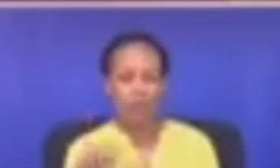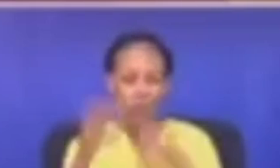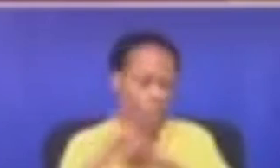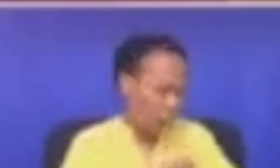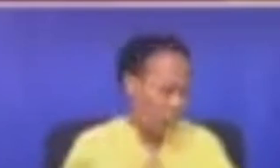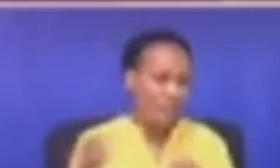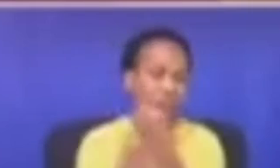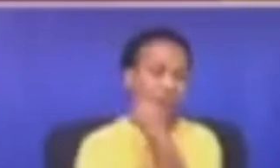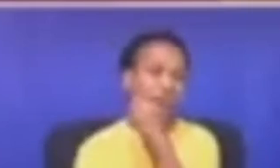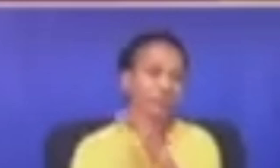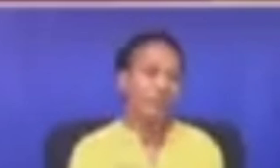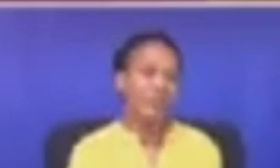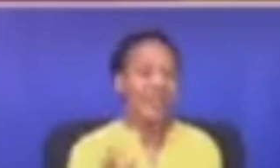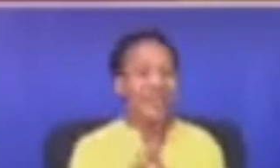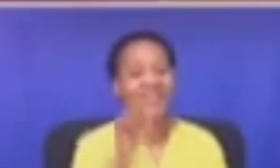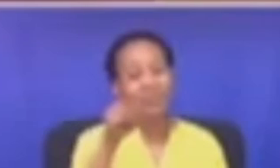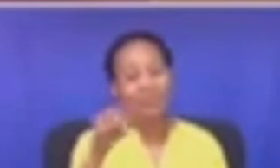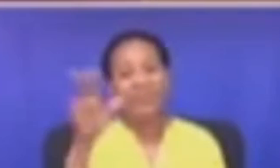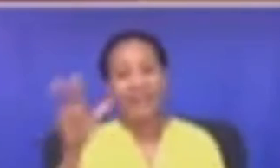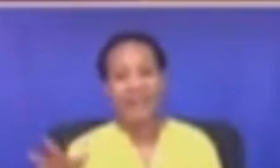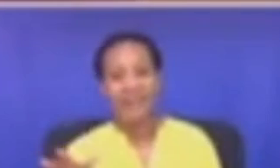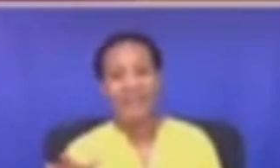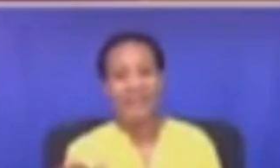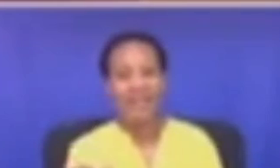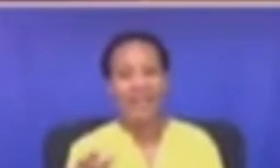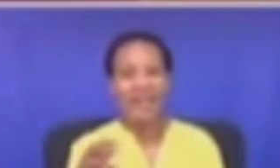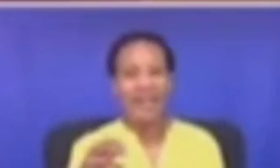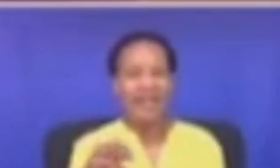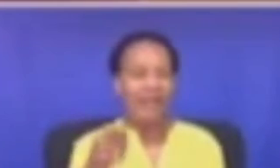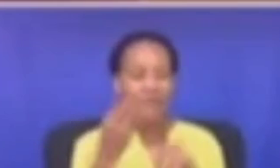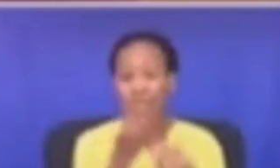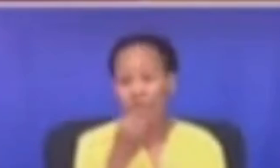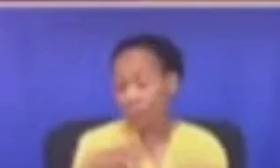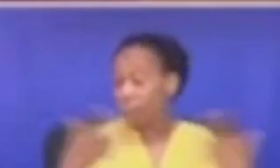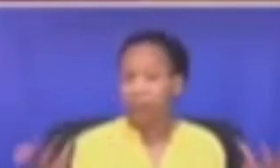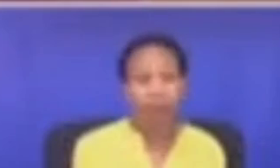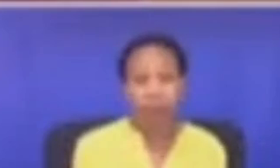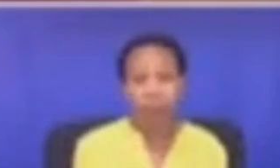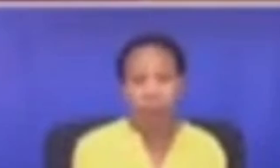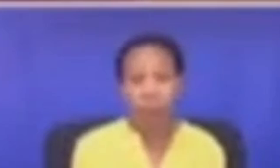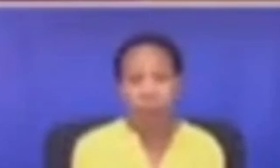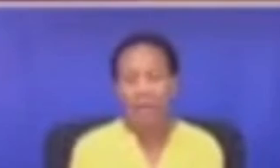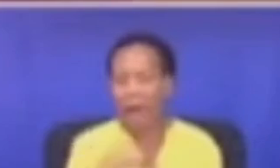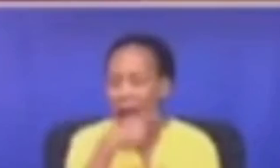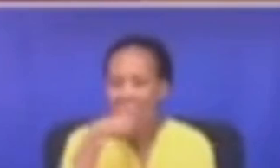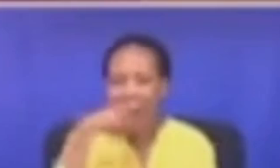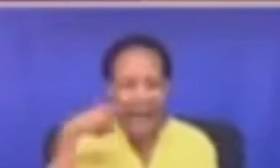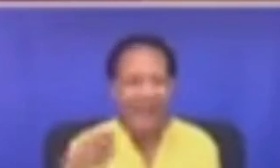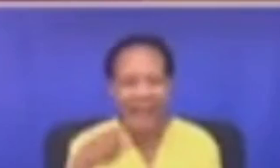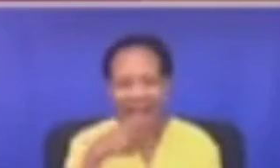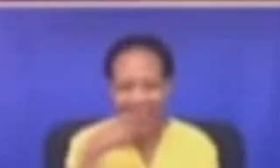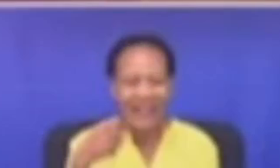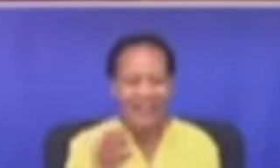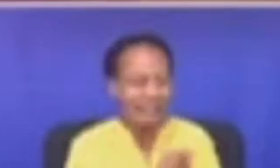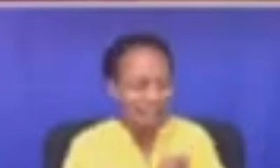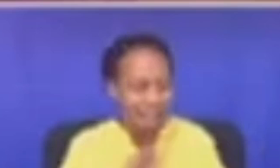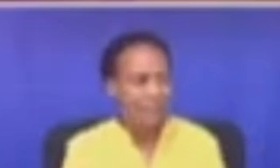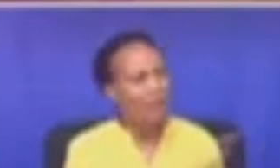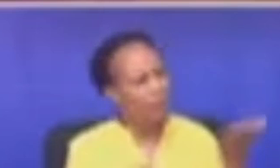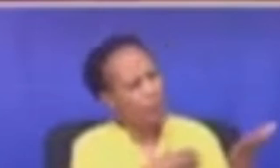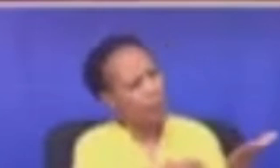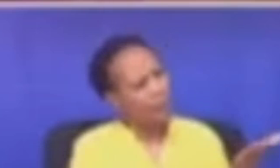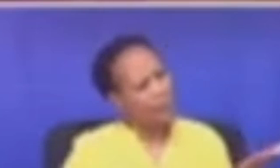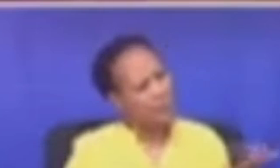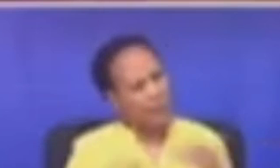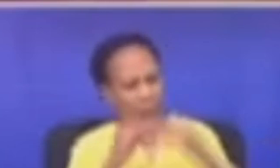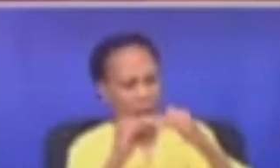poverty, 13.8 million are experiencing food poverty, literal hunger and starvation. Mr. President, there